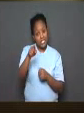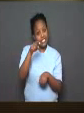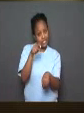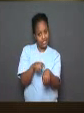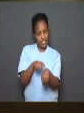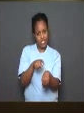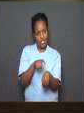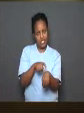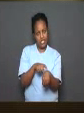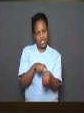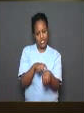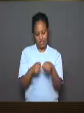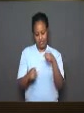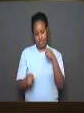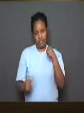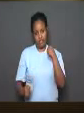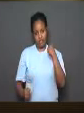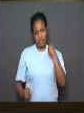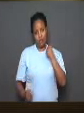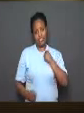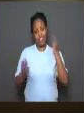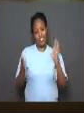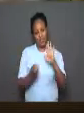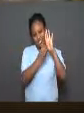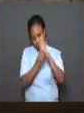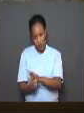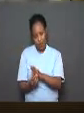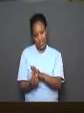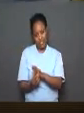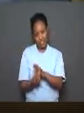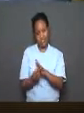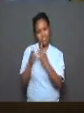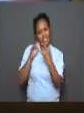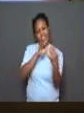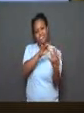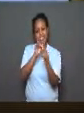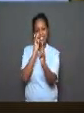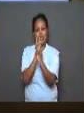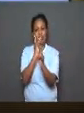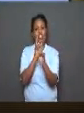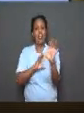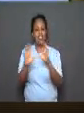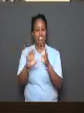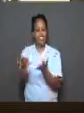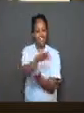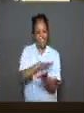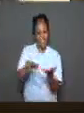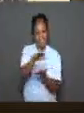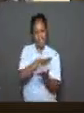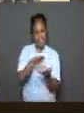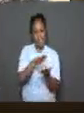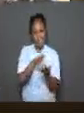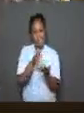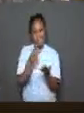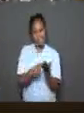During this time, the military dictatorship waged a campaign of terror over